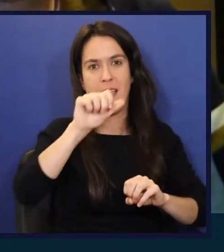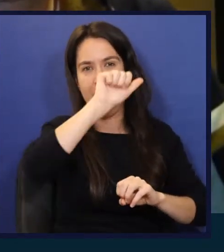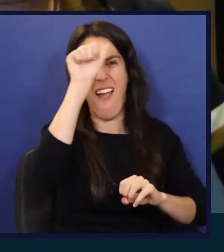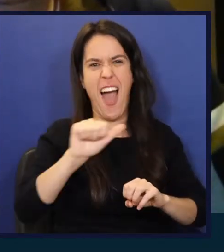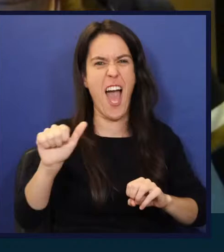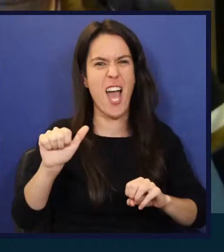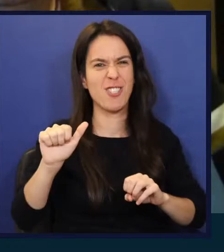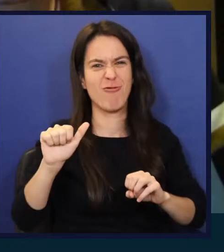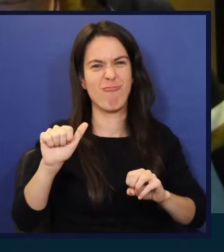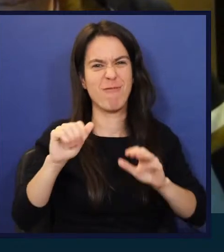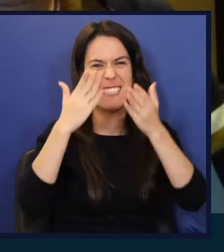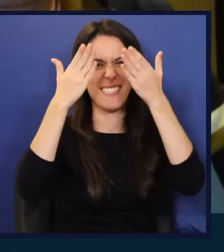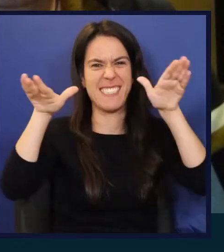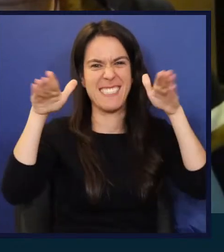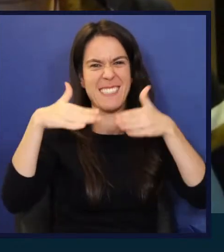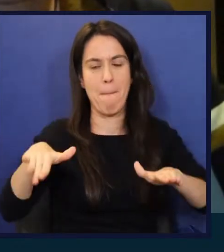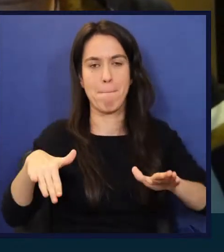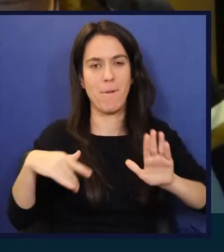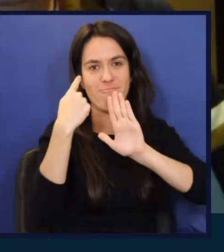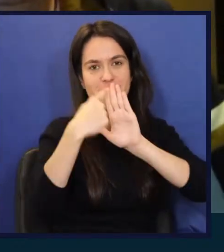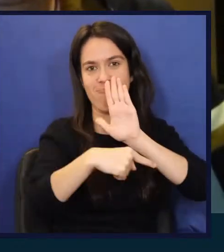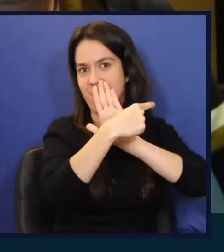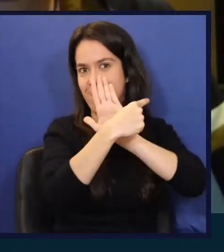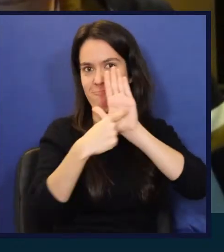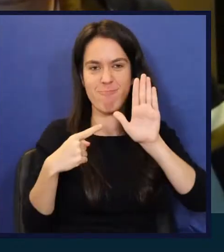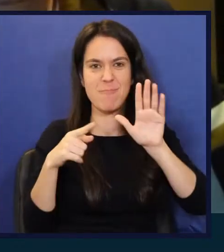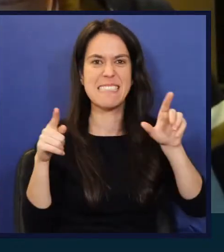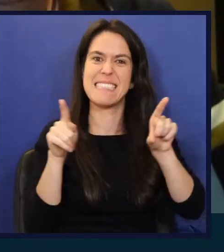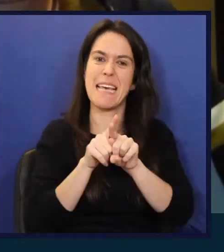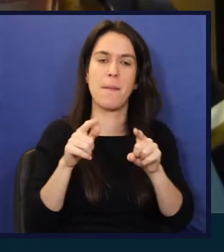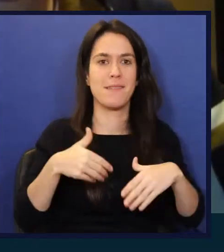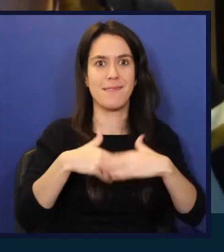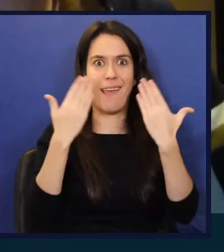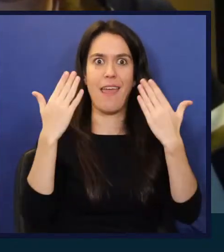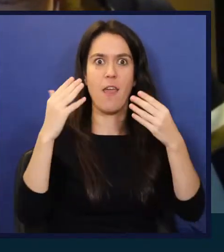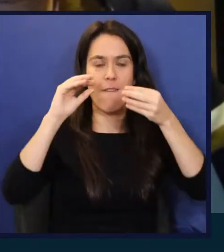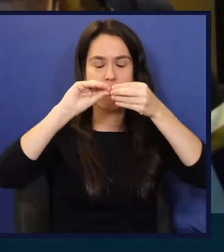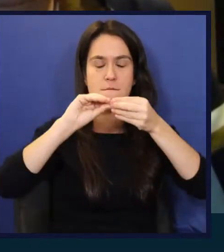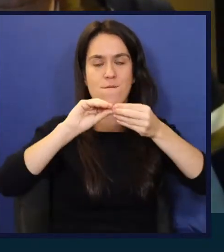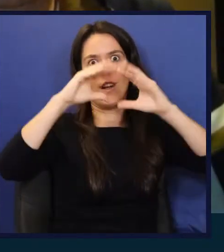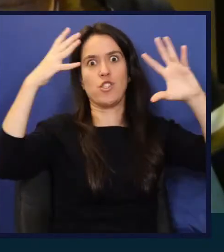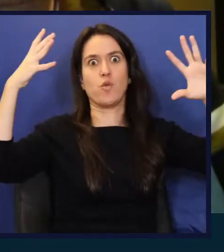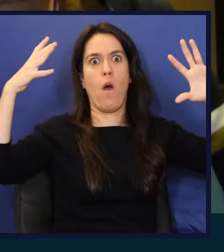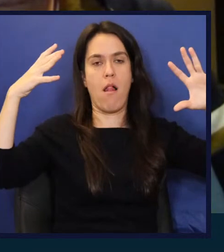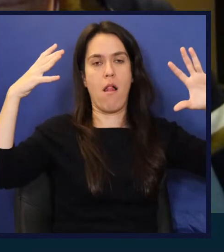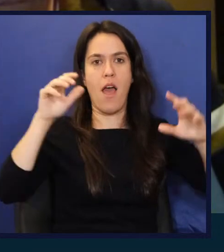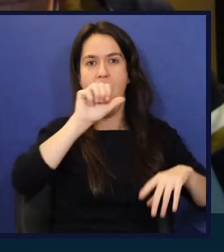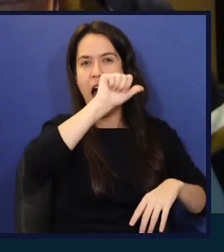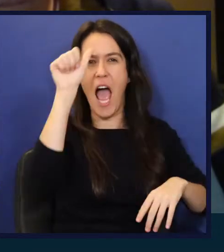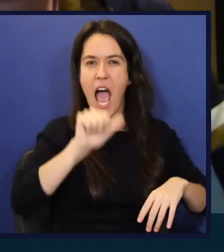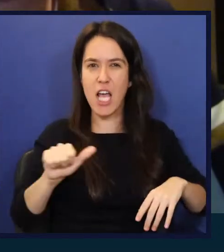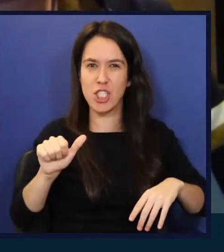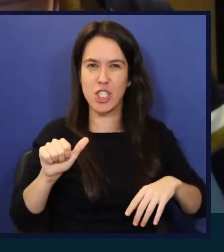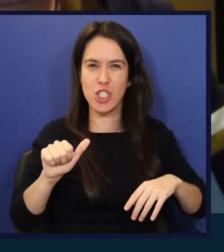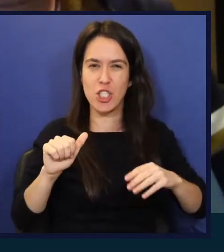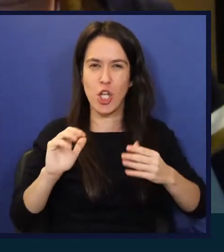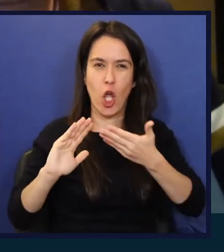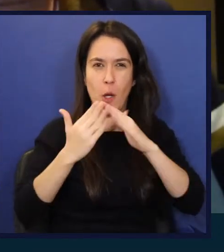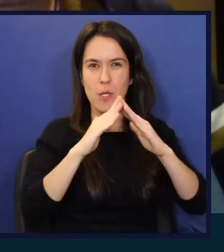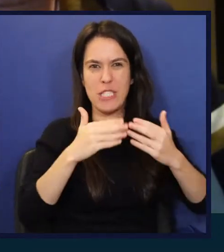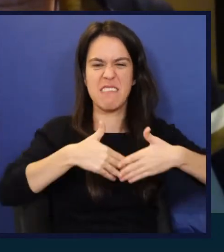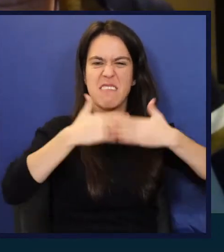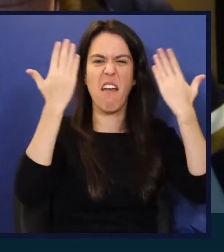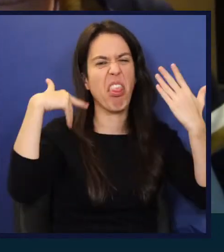Thursday because it's on the same day as the virtual Azure Community Day, and Azure Thursday